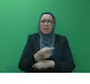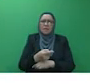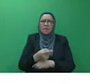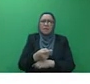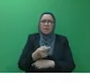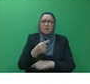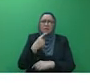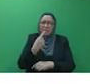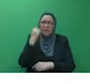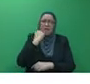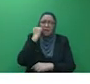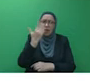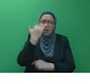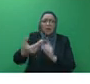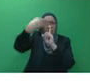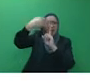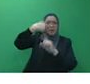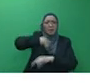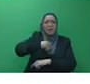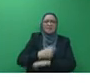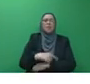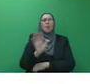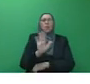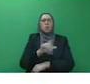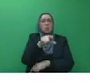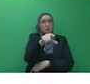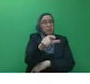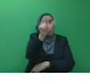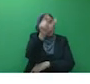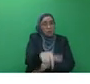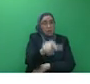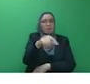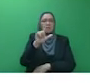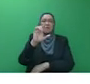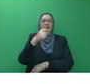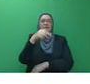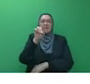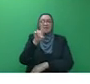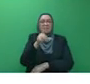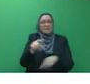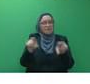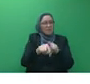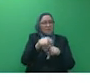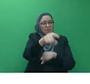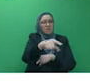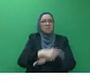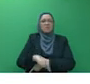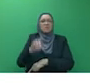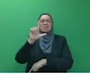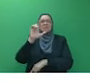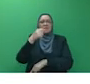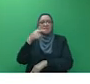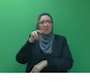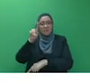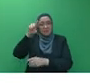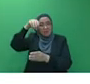but legends like you legends like you legends of radio who are there you know who are coming together to to to help me make this transition